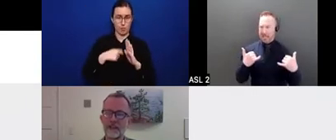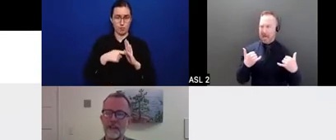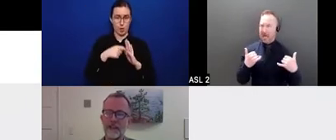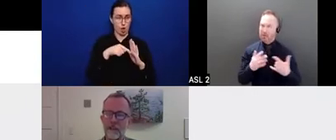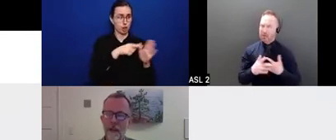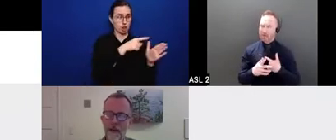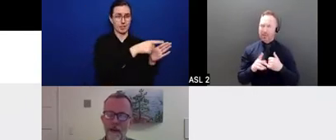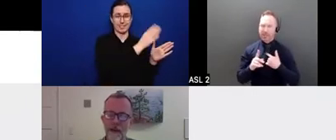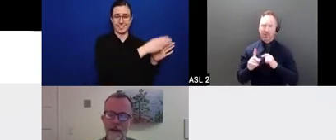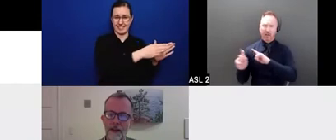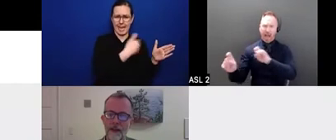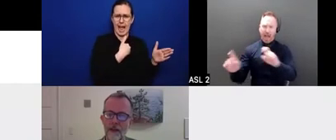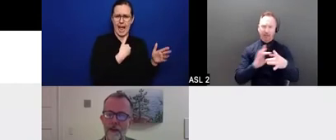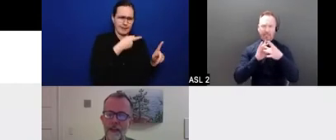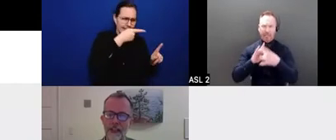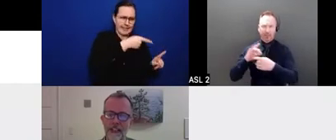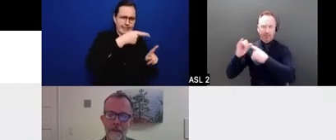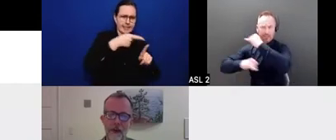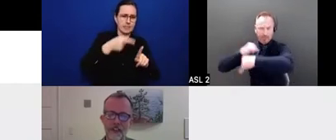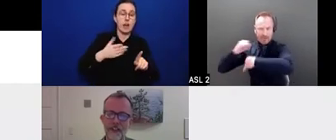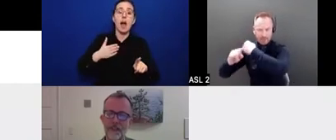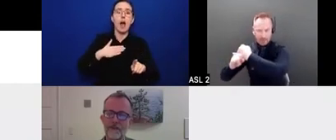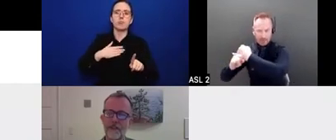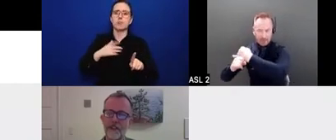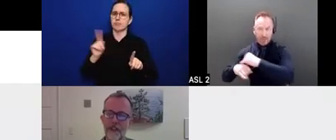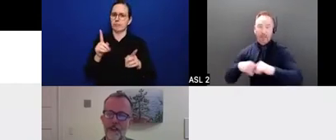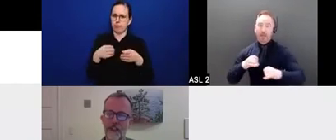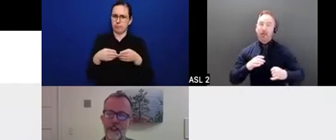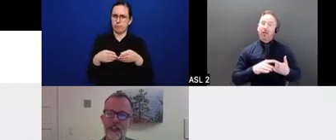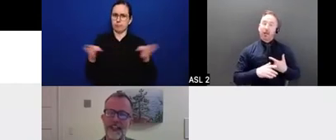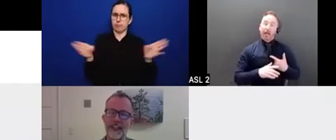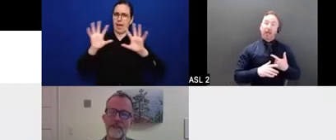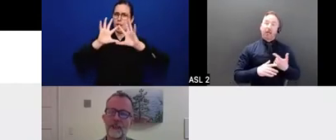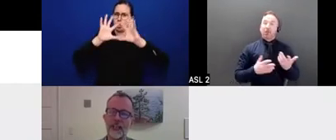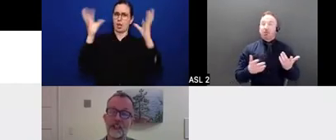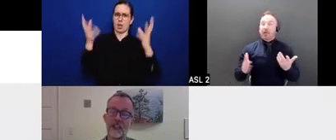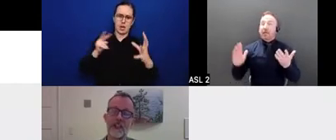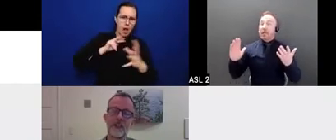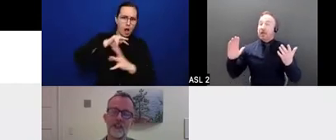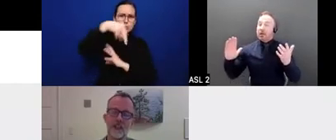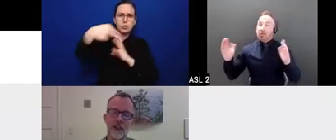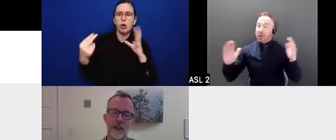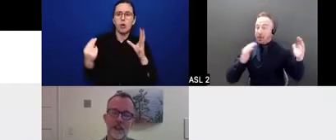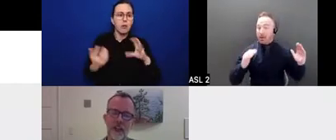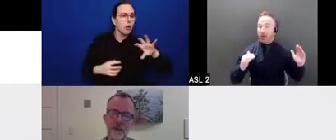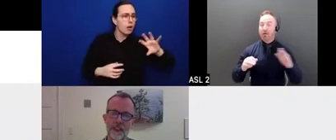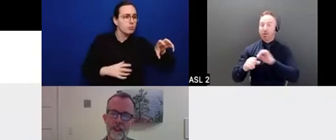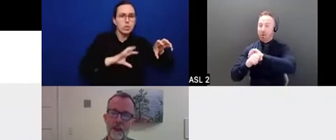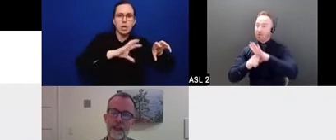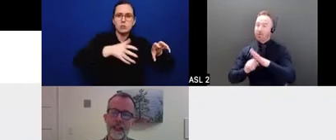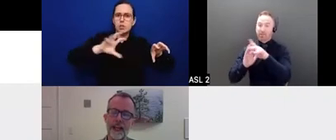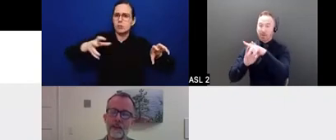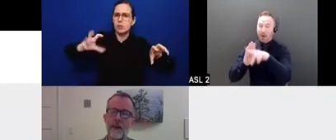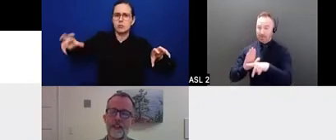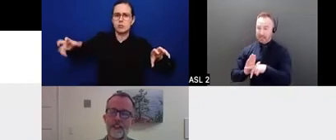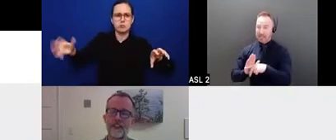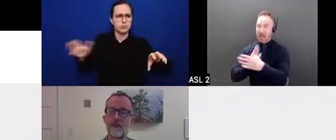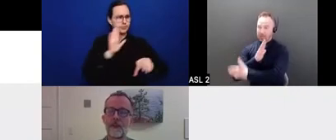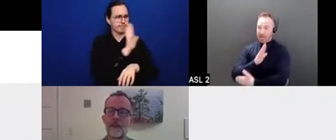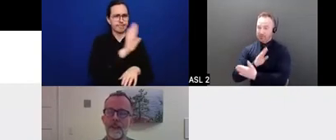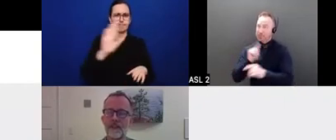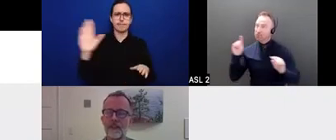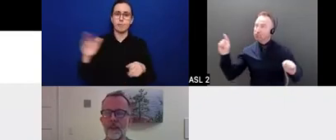level, comparing the COVID-19 policies of different countries in relation to the CRPD, looking at these